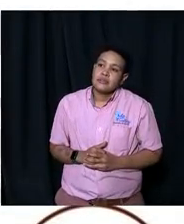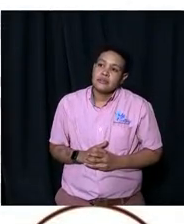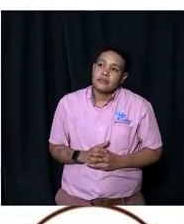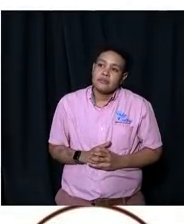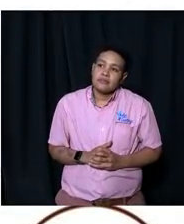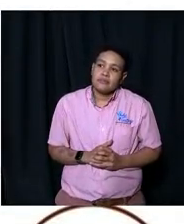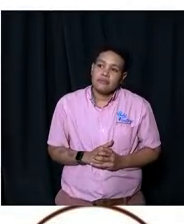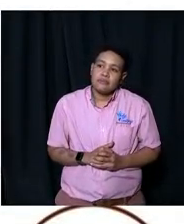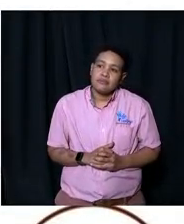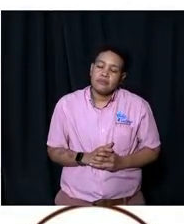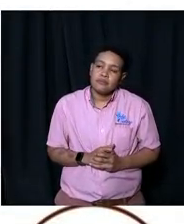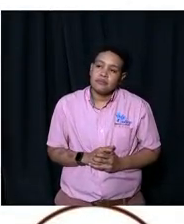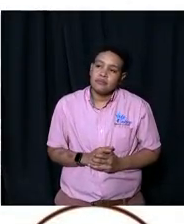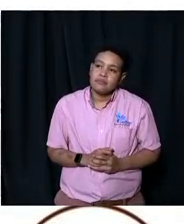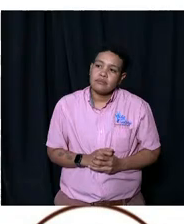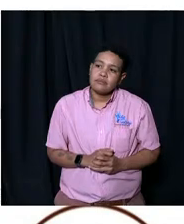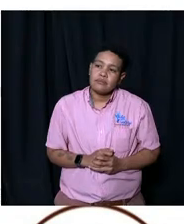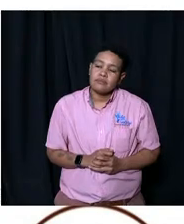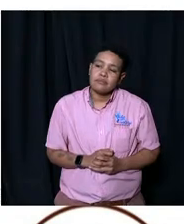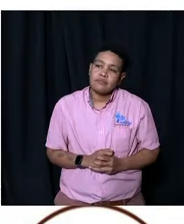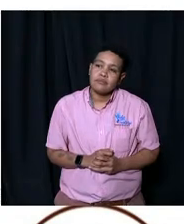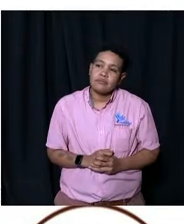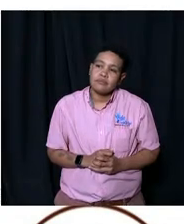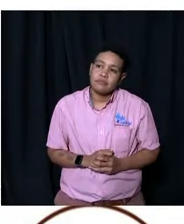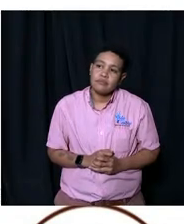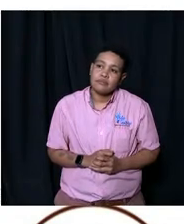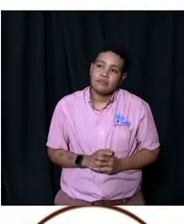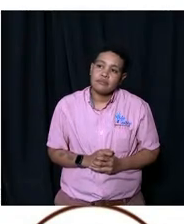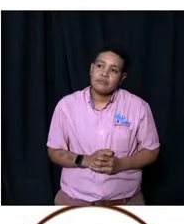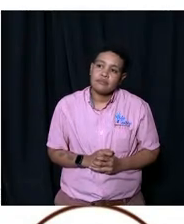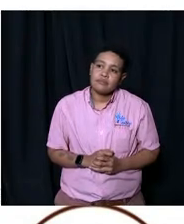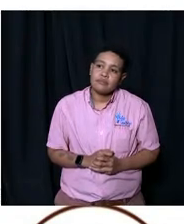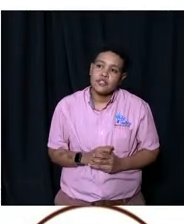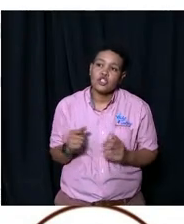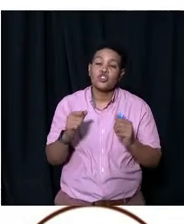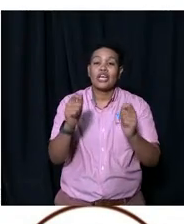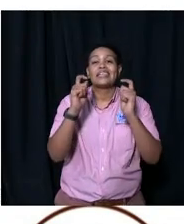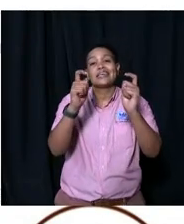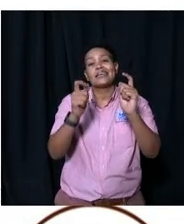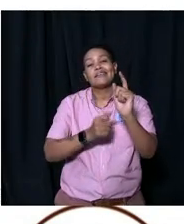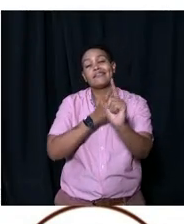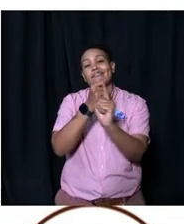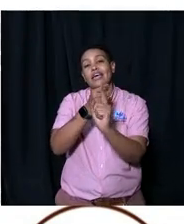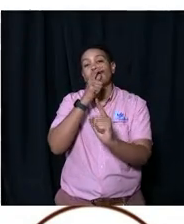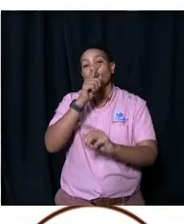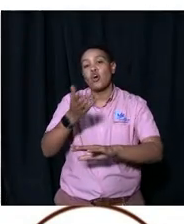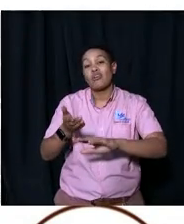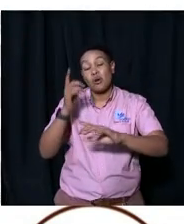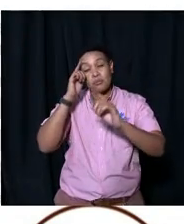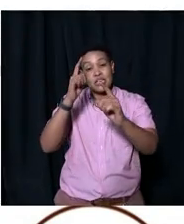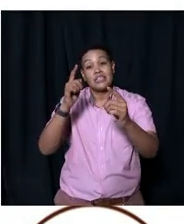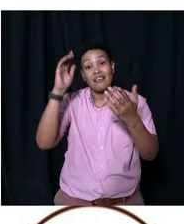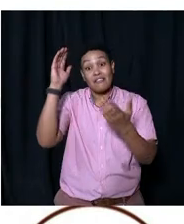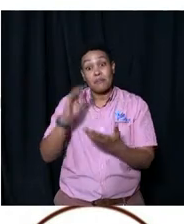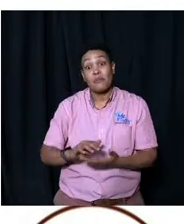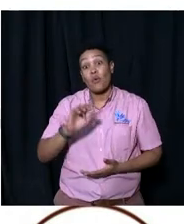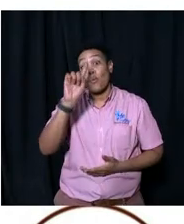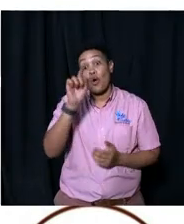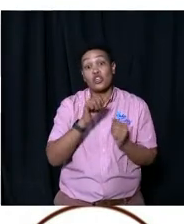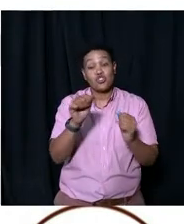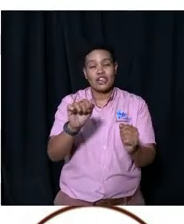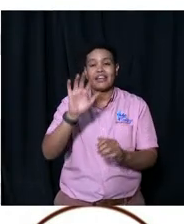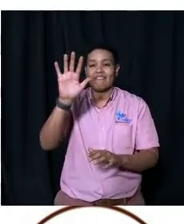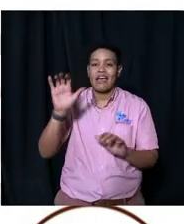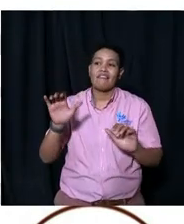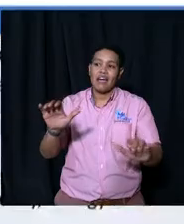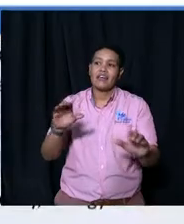Moving on to the strategies that give effect to the objective on mitigation. There is one strategy related to this and 5 actions, and we're